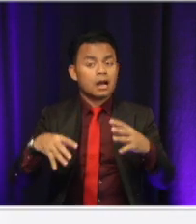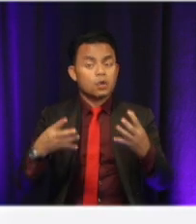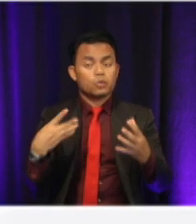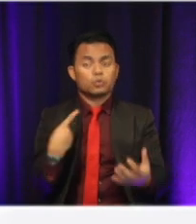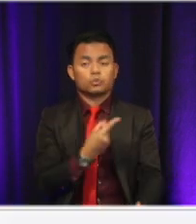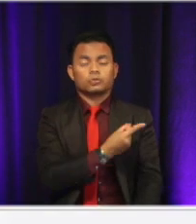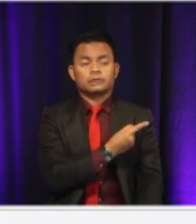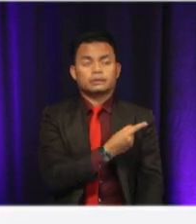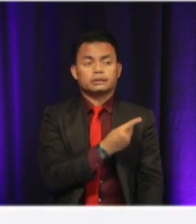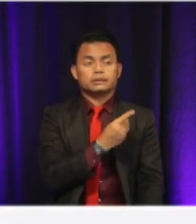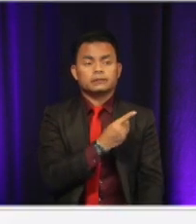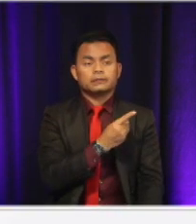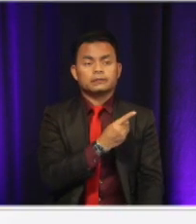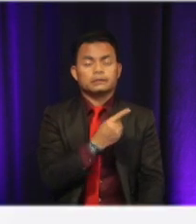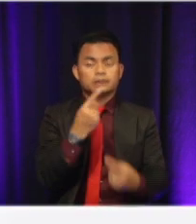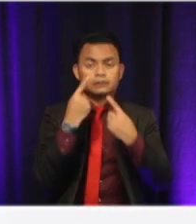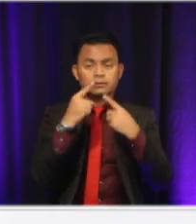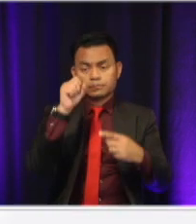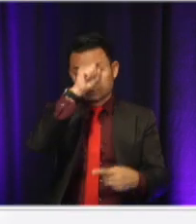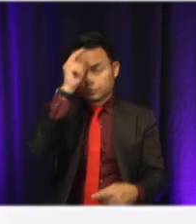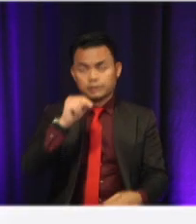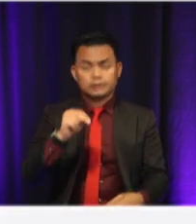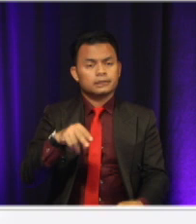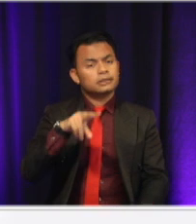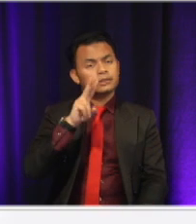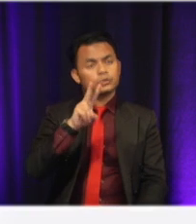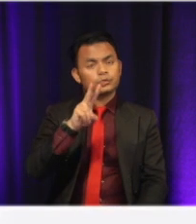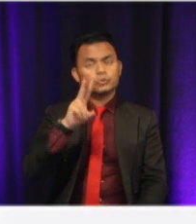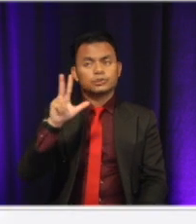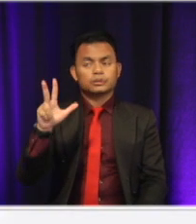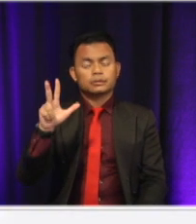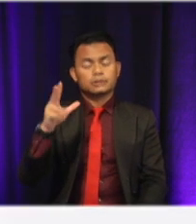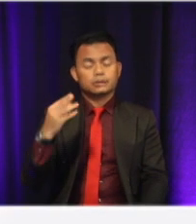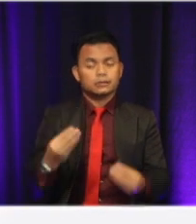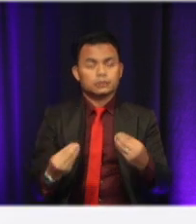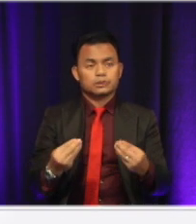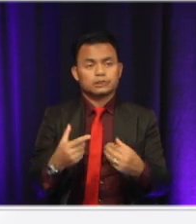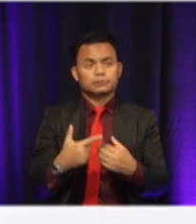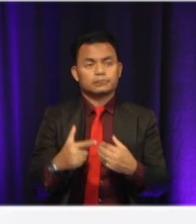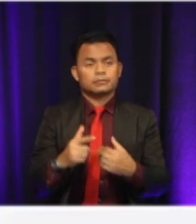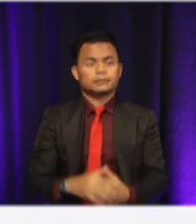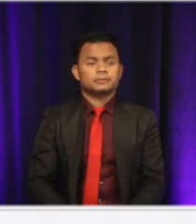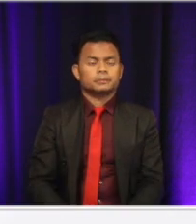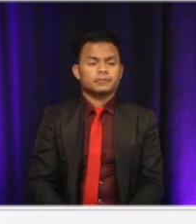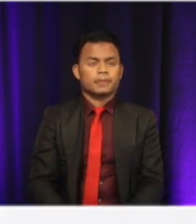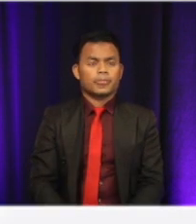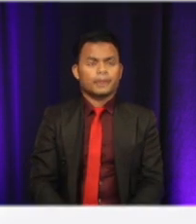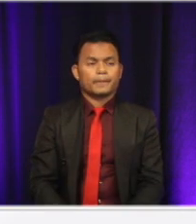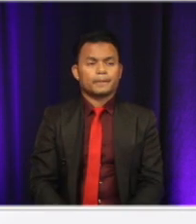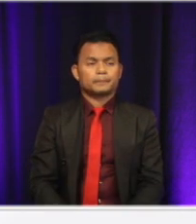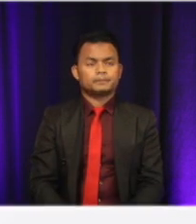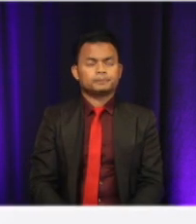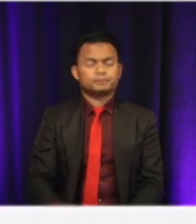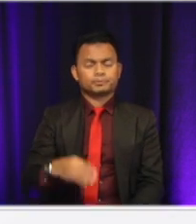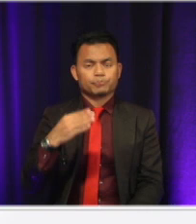question. 2, 3 possible content ideas, but obviously thoroughly